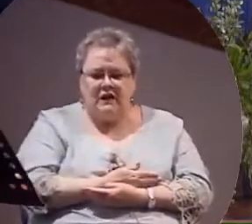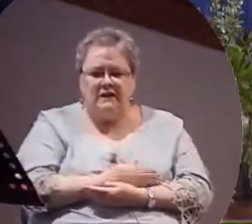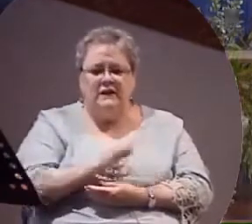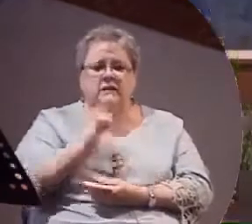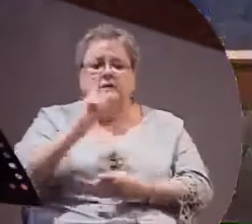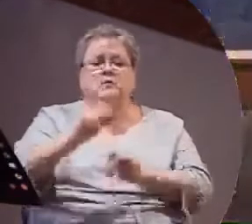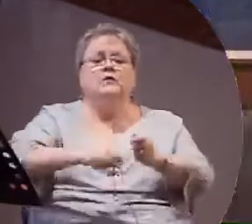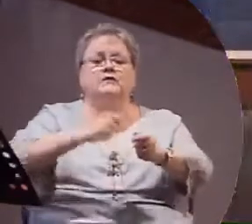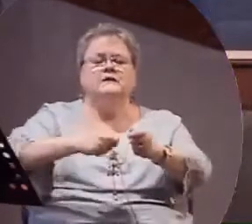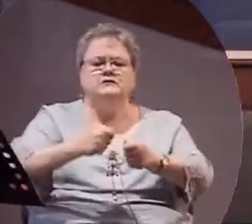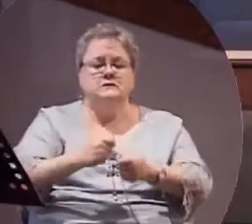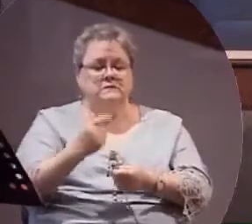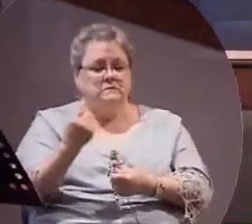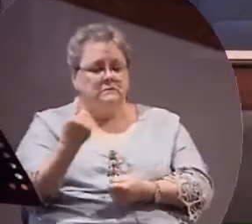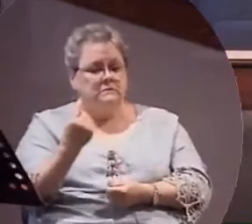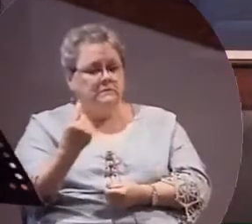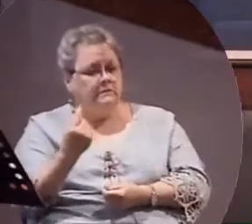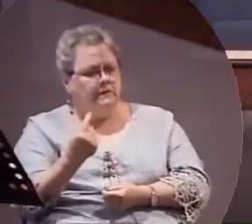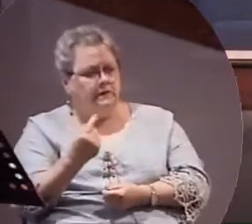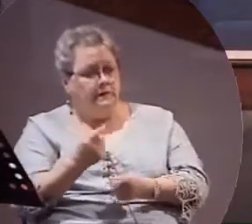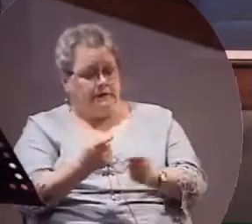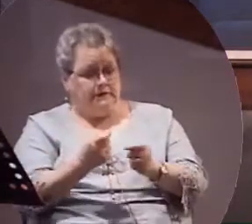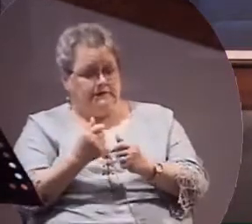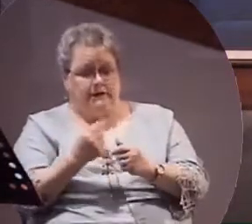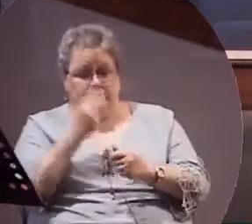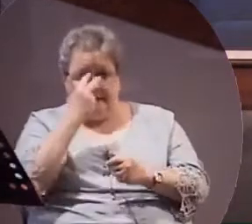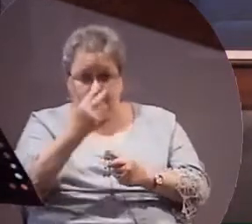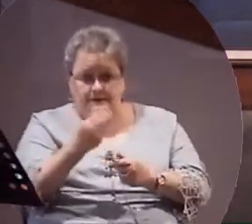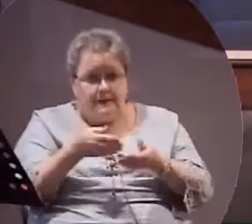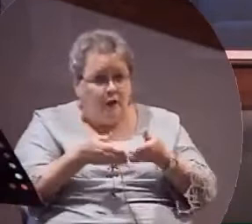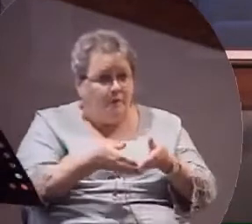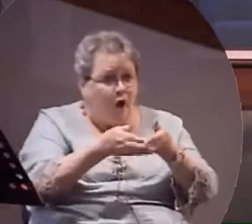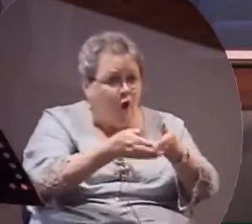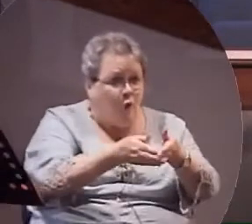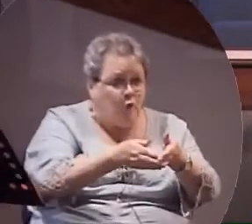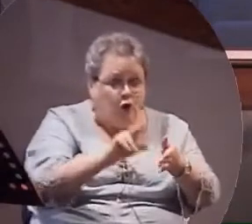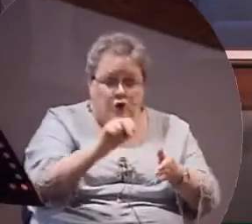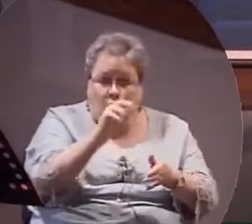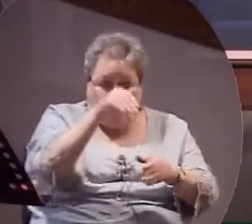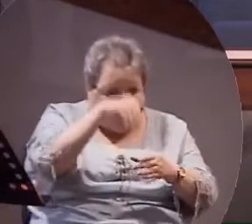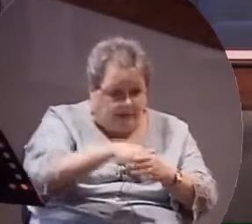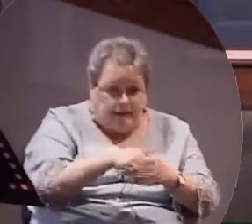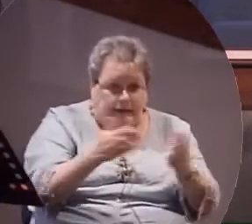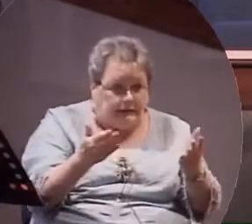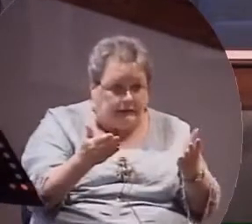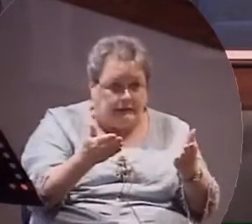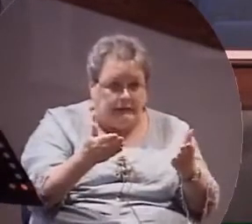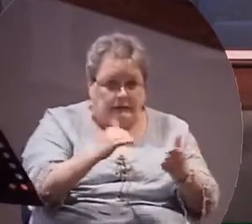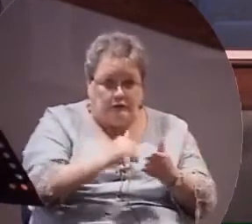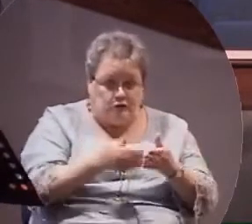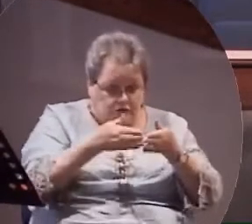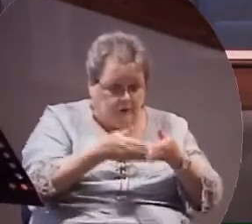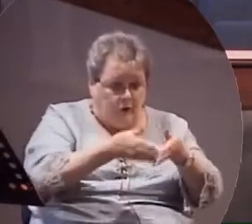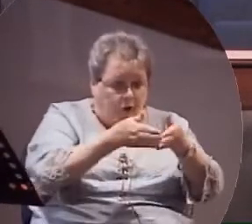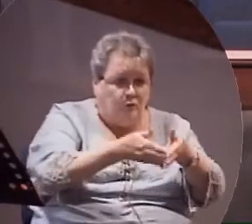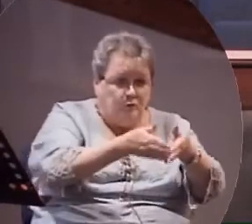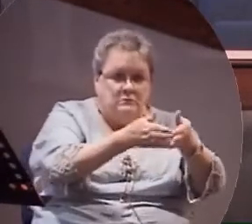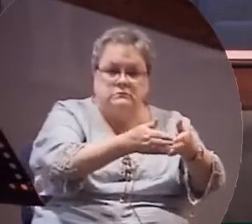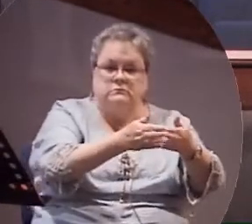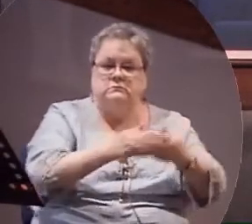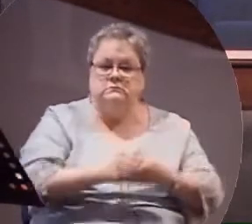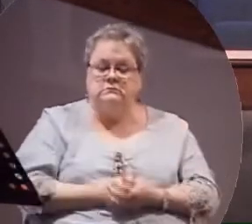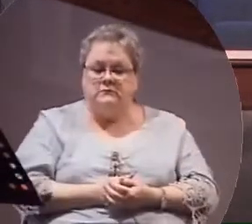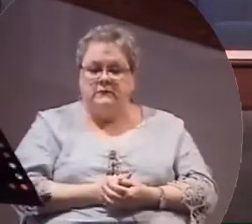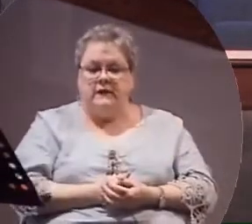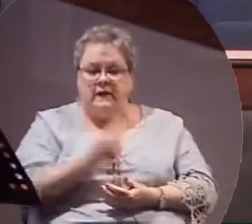were out fishing when all of a sudden, I mean, here come this boat with nobody in it, just puttering by them.